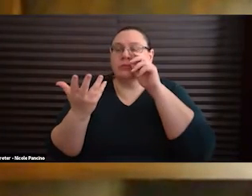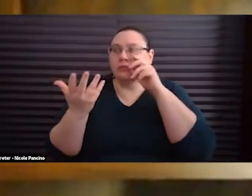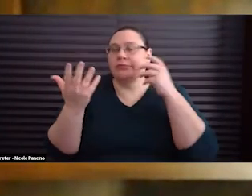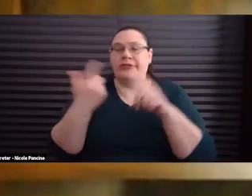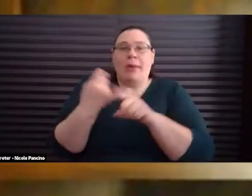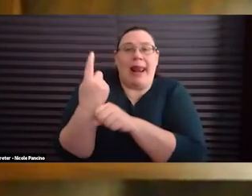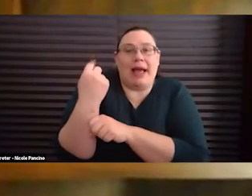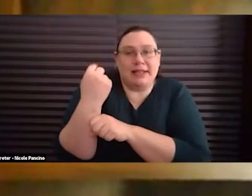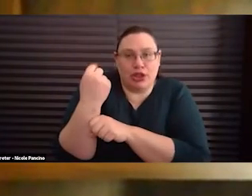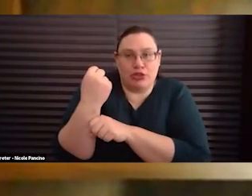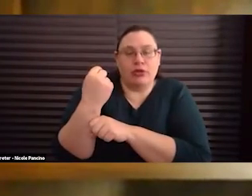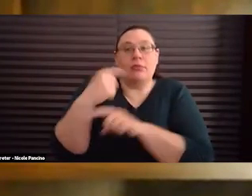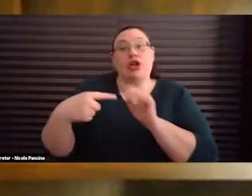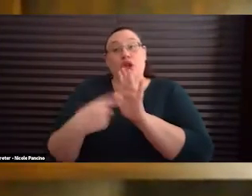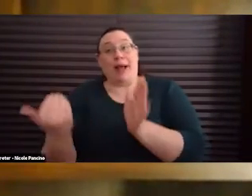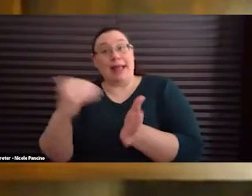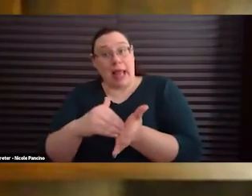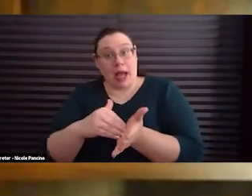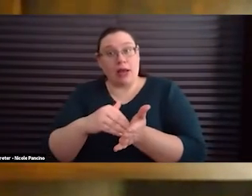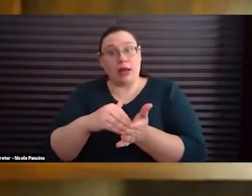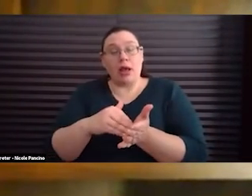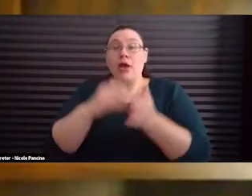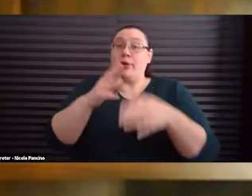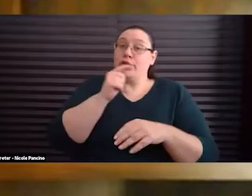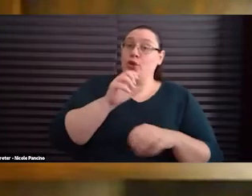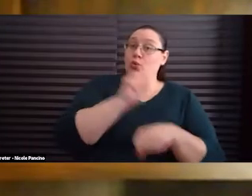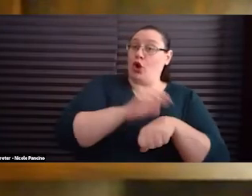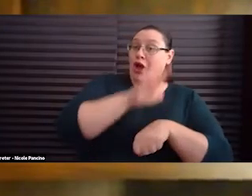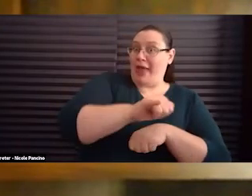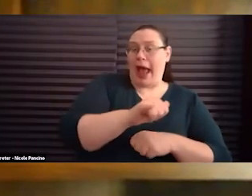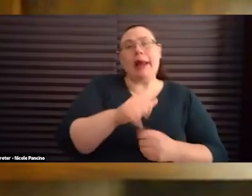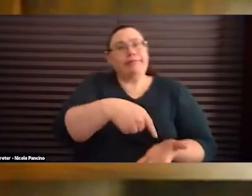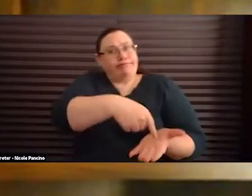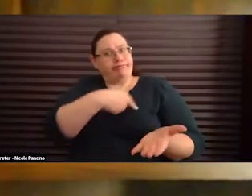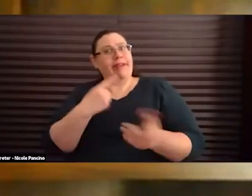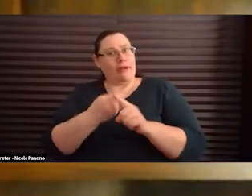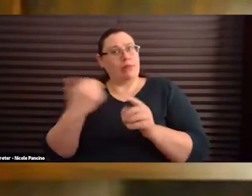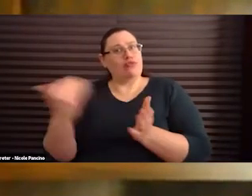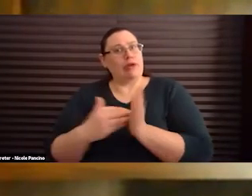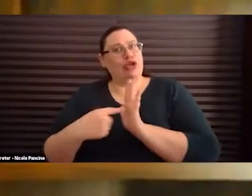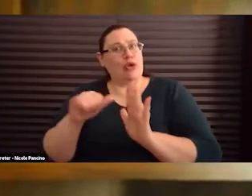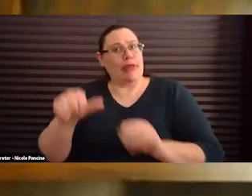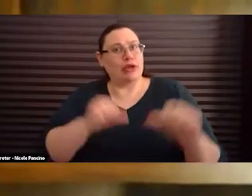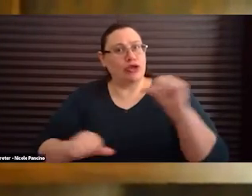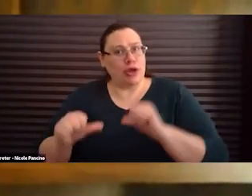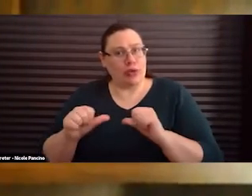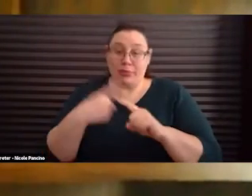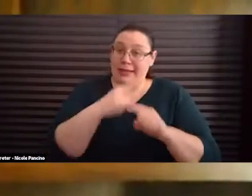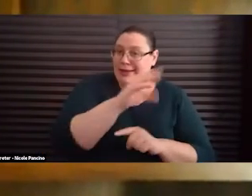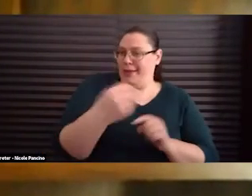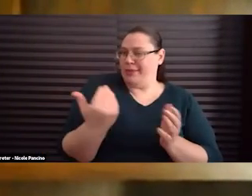year, someone is getting paid for that. The people who contributed to that are getting paid for that, in addition to the company. And